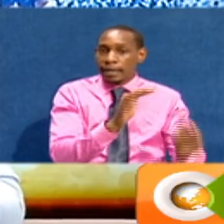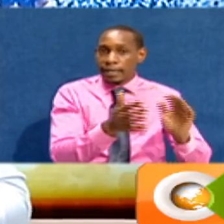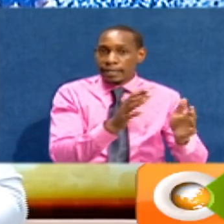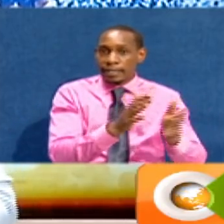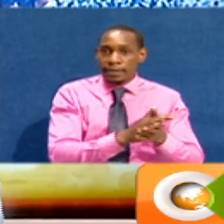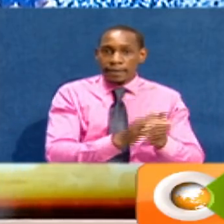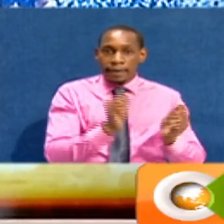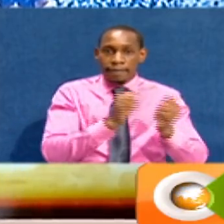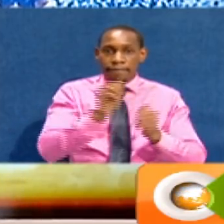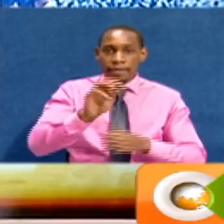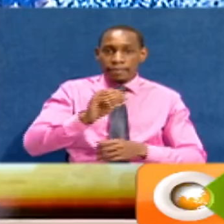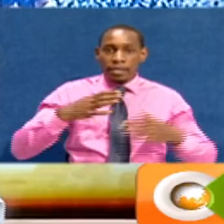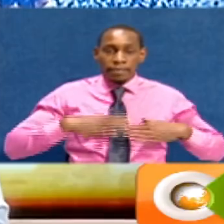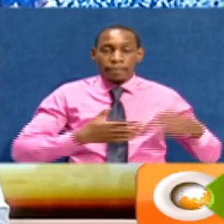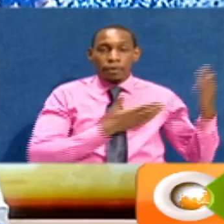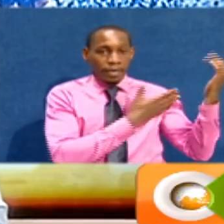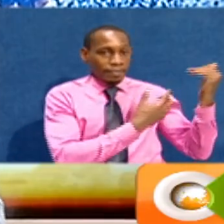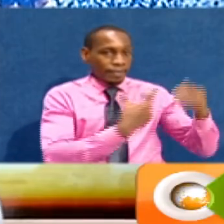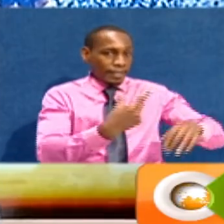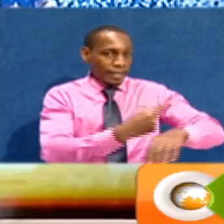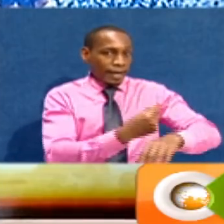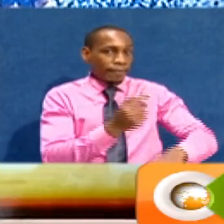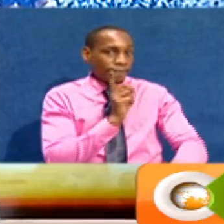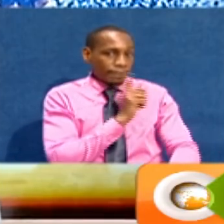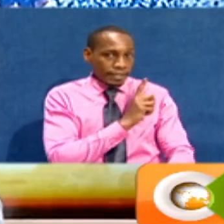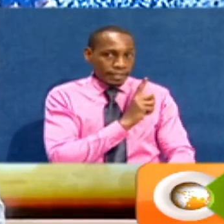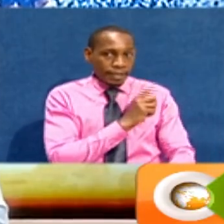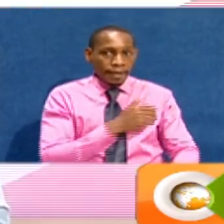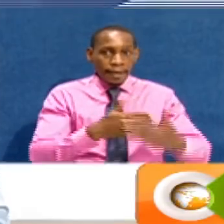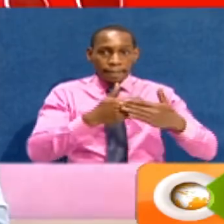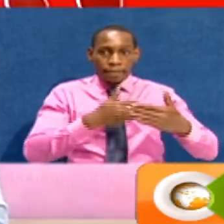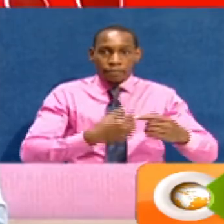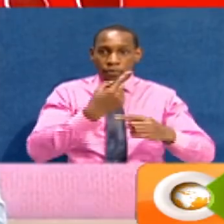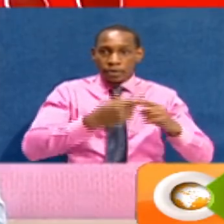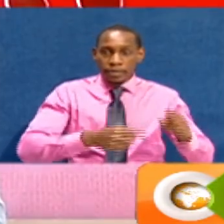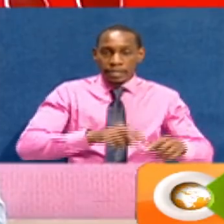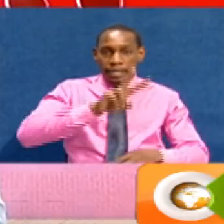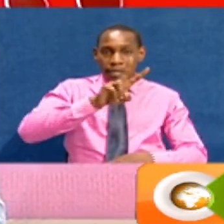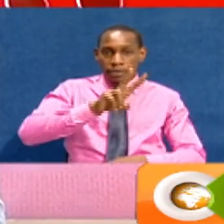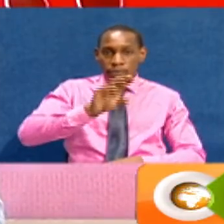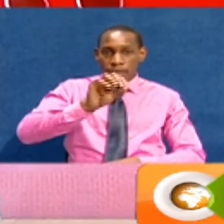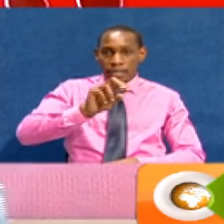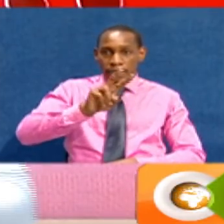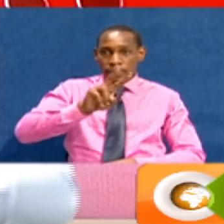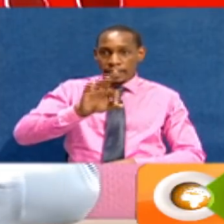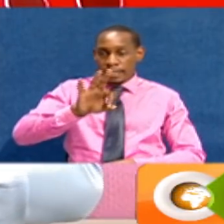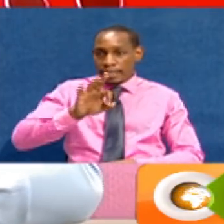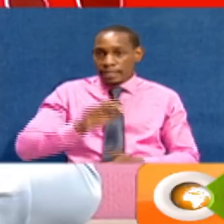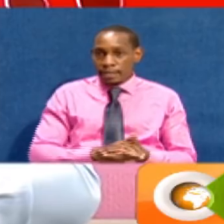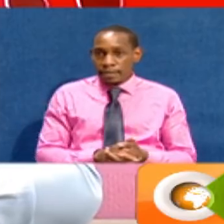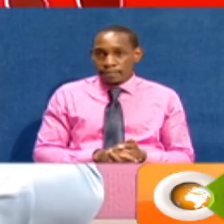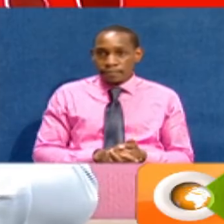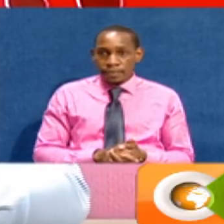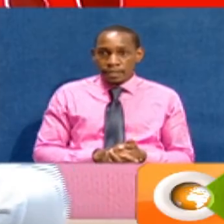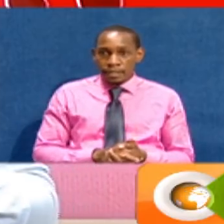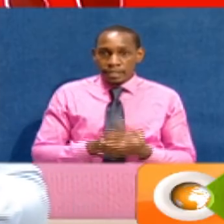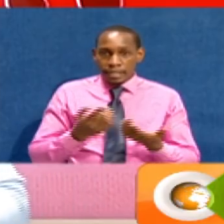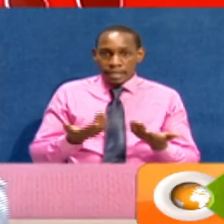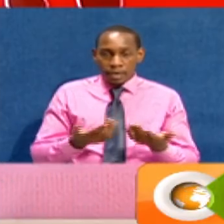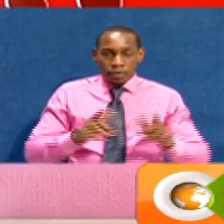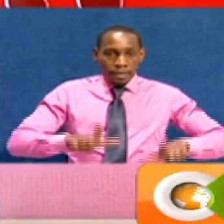about 15 million people are expected to be vaccinated by 2023. How are we going